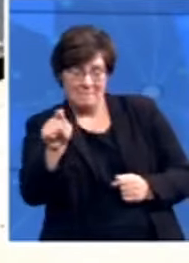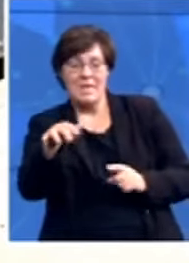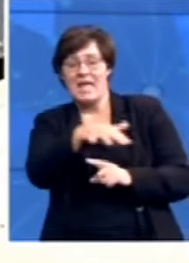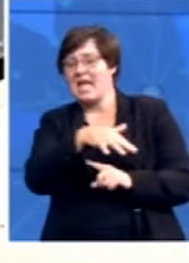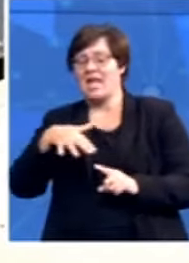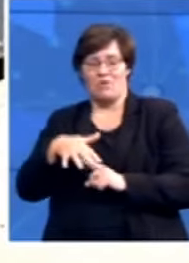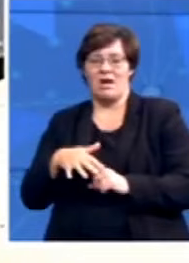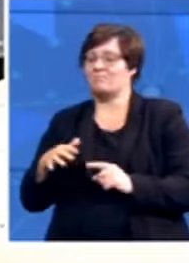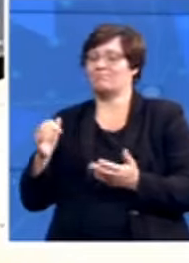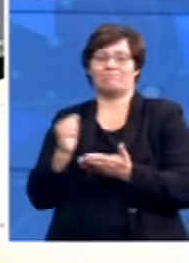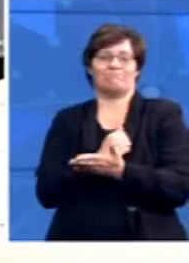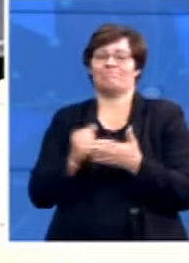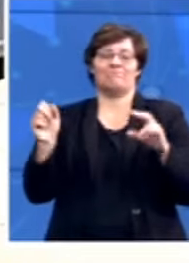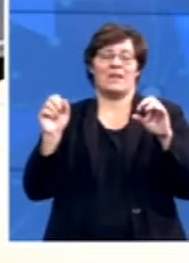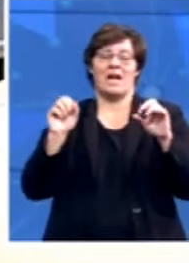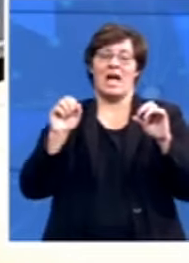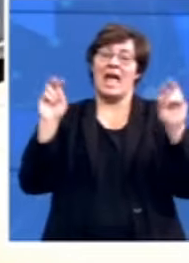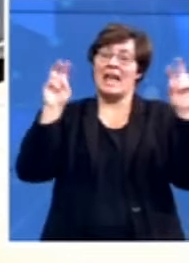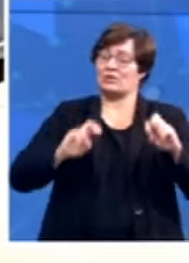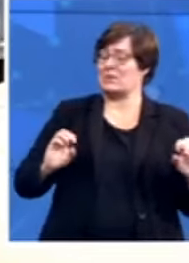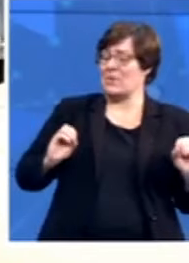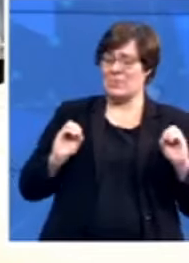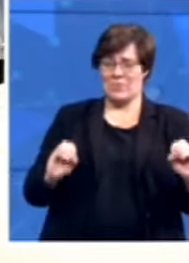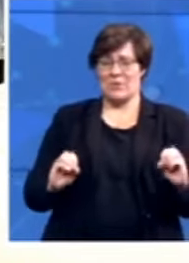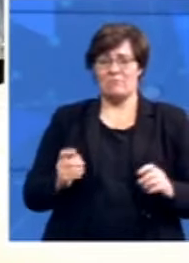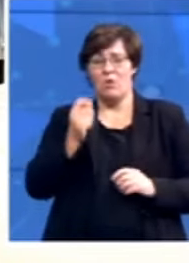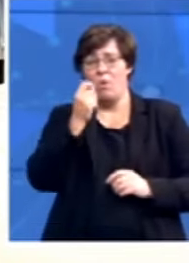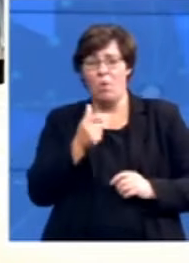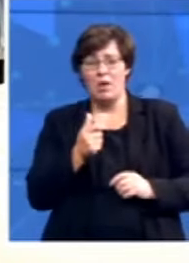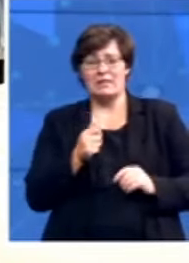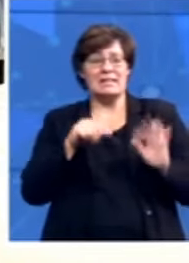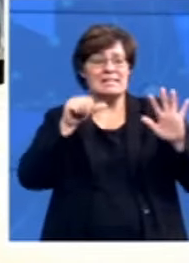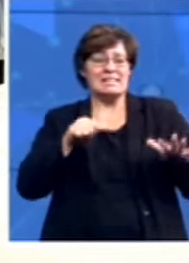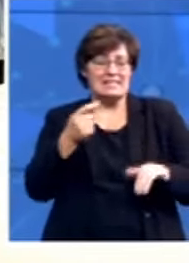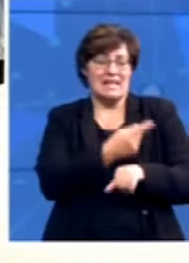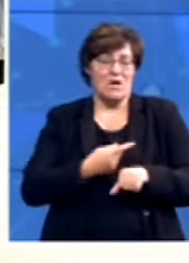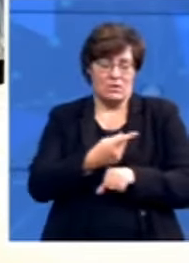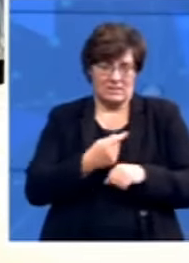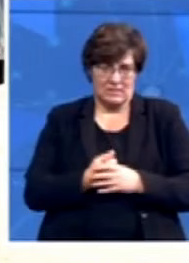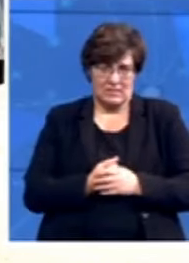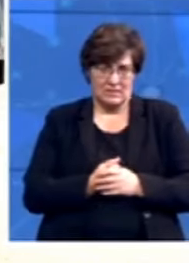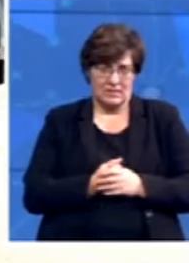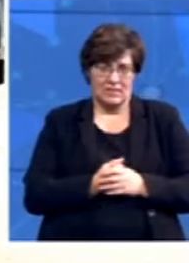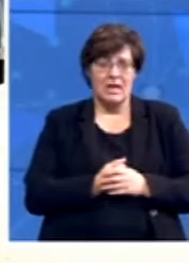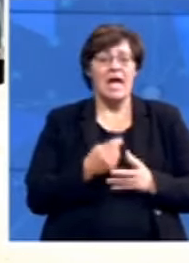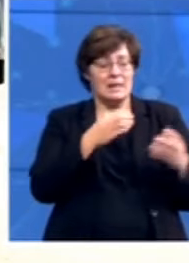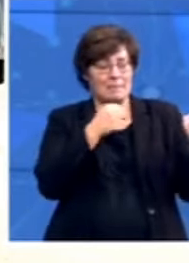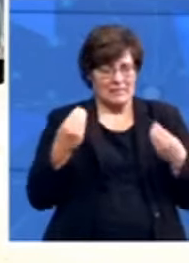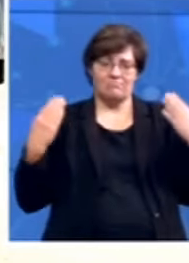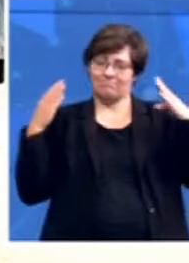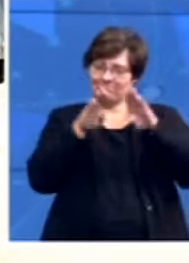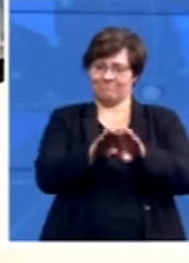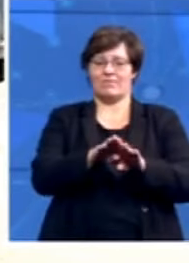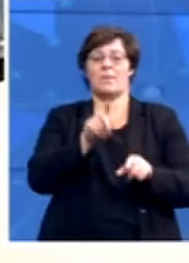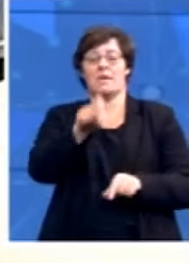electricity for something close to 16 hours, with businesses having to close due to that blackout there. But also having a generator for those small